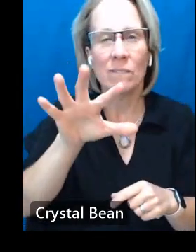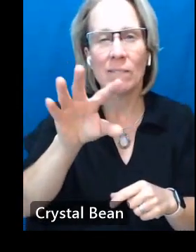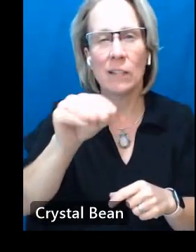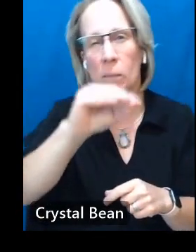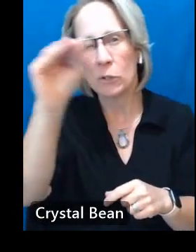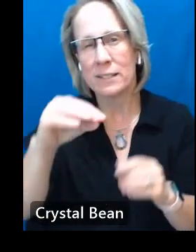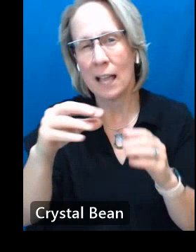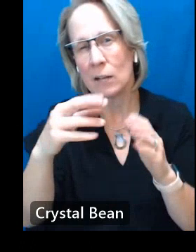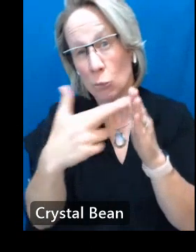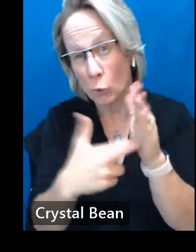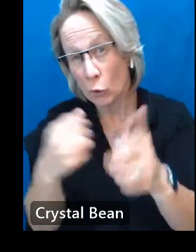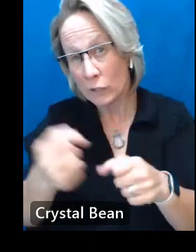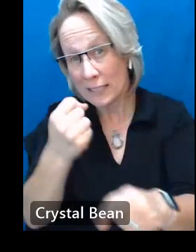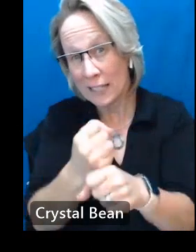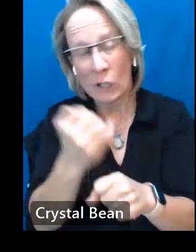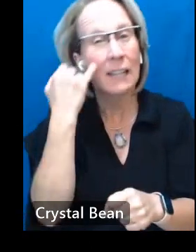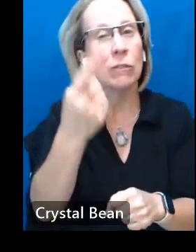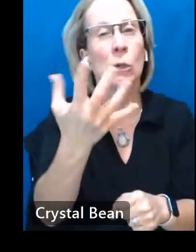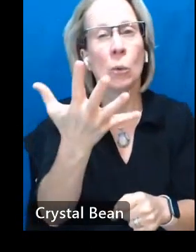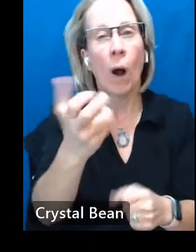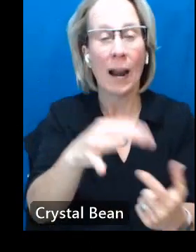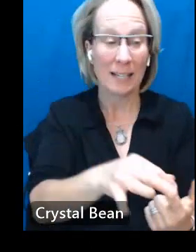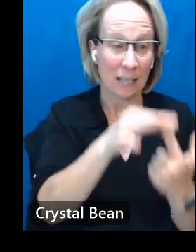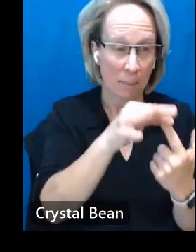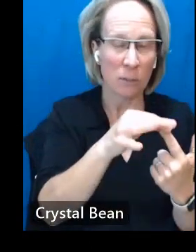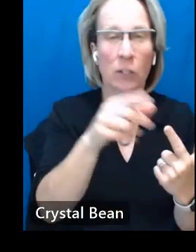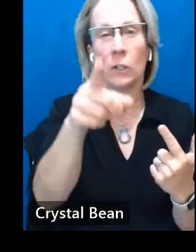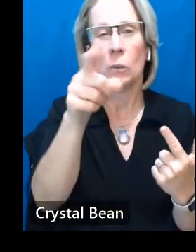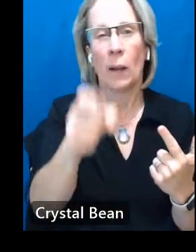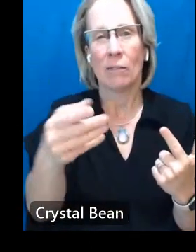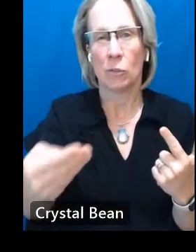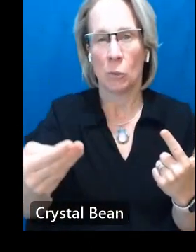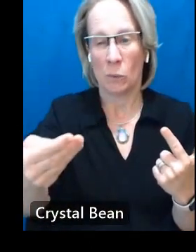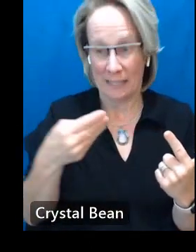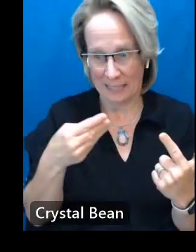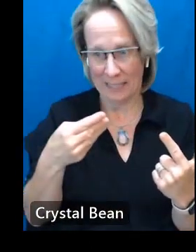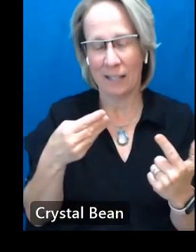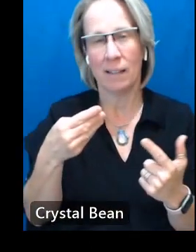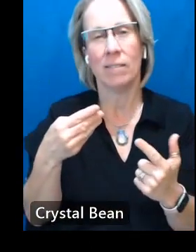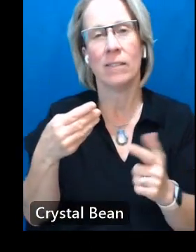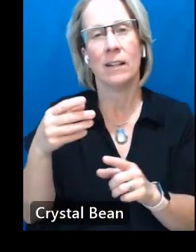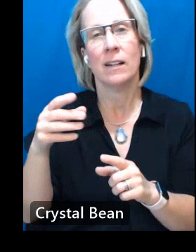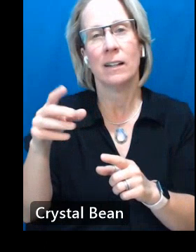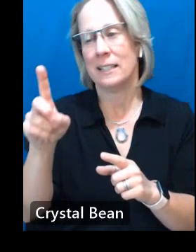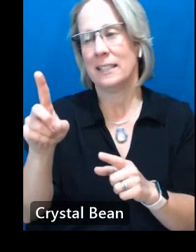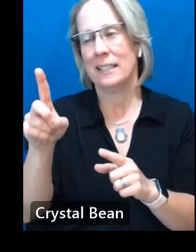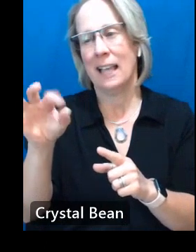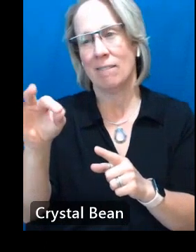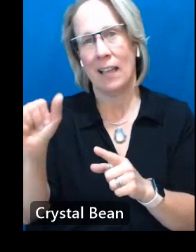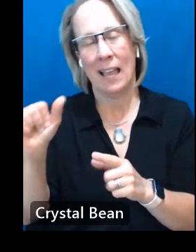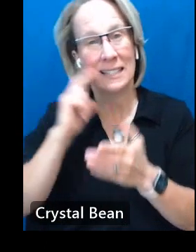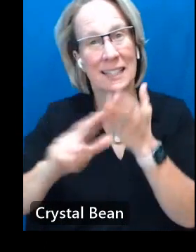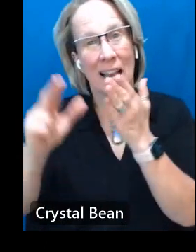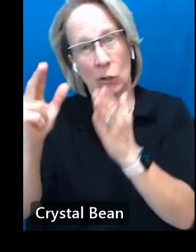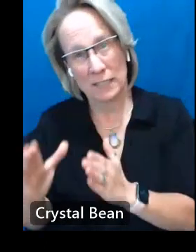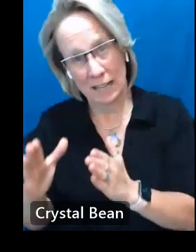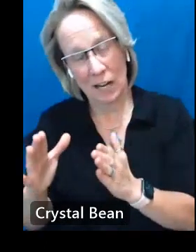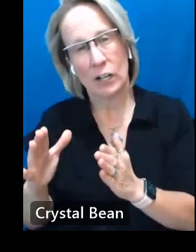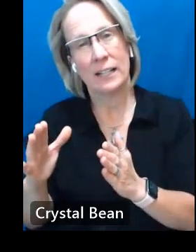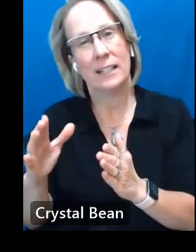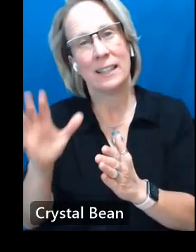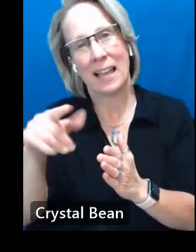then you need to submit a memo to SBD and the DFA secretary saying, this is the part of our budget that we